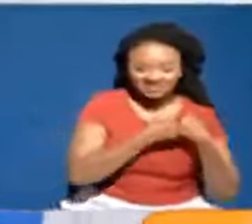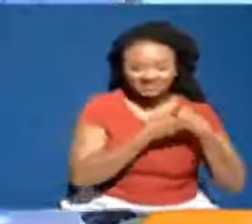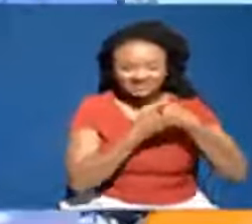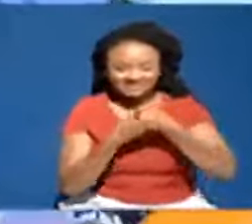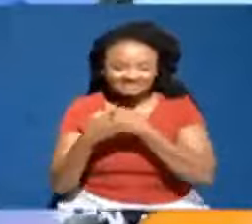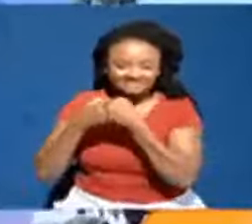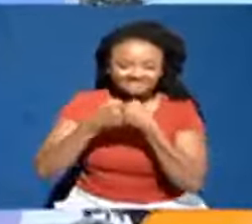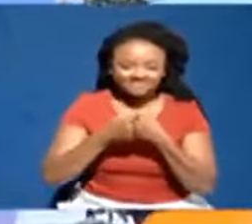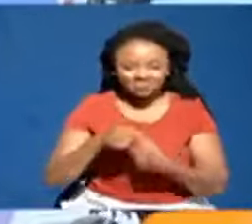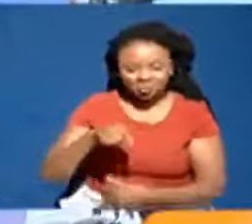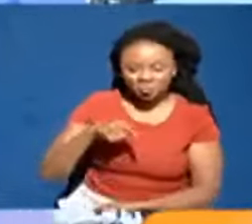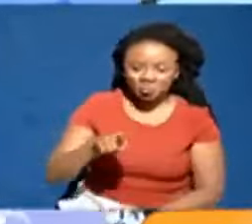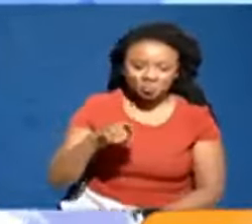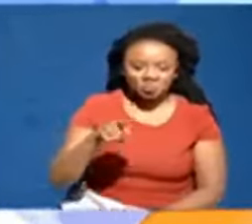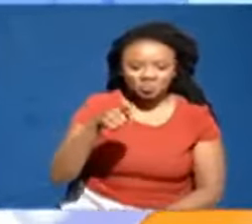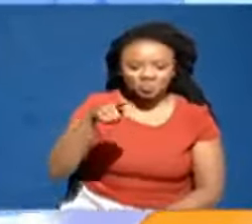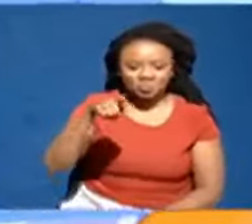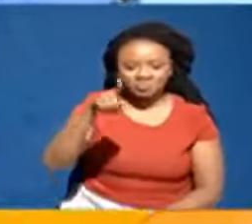continues.